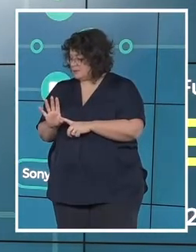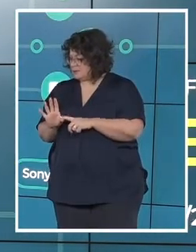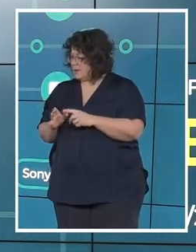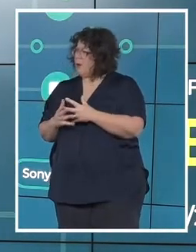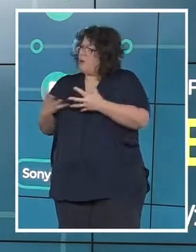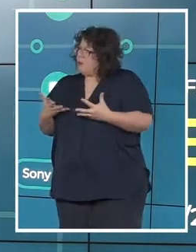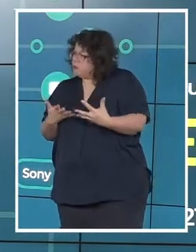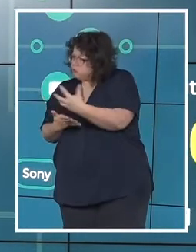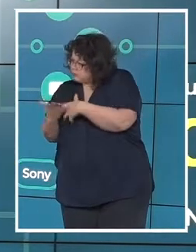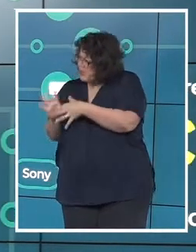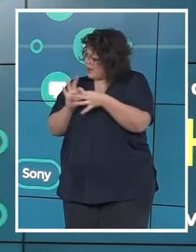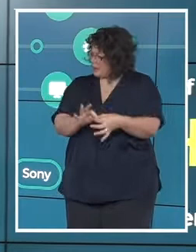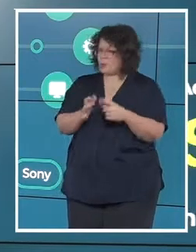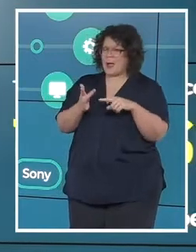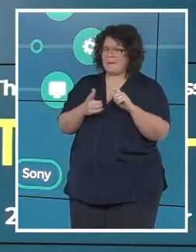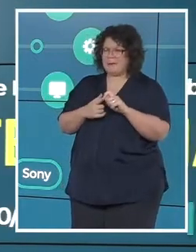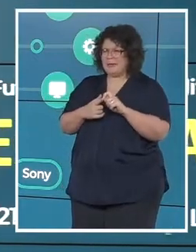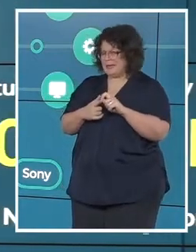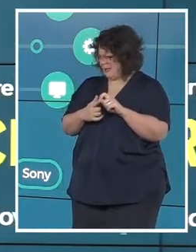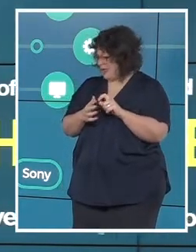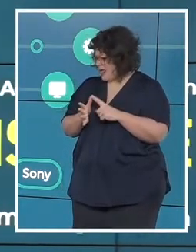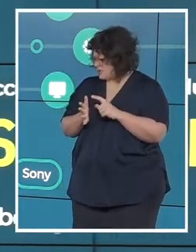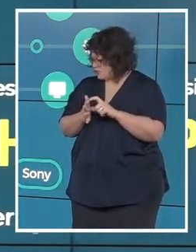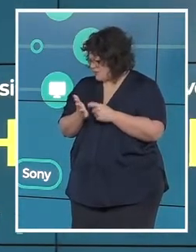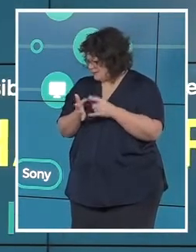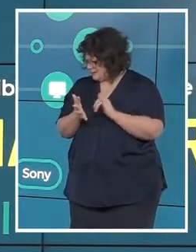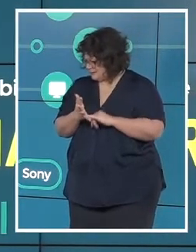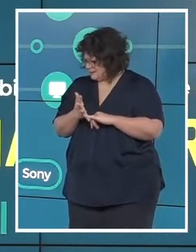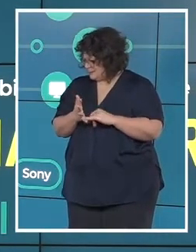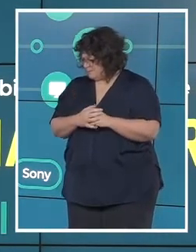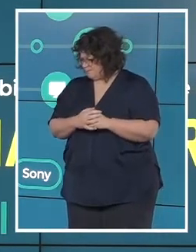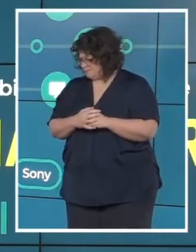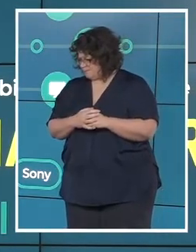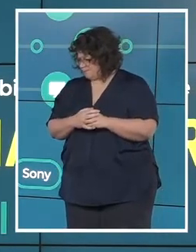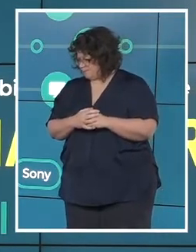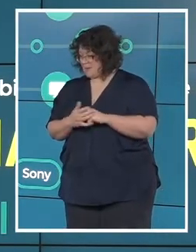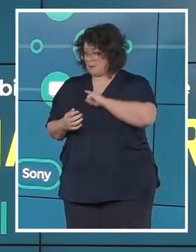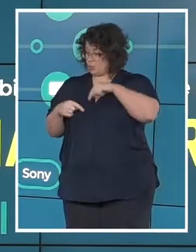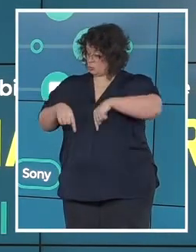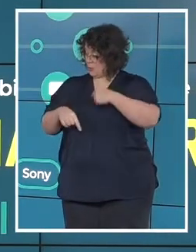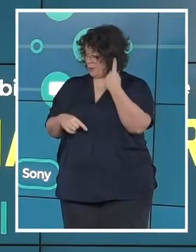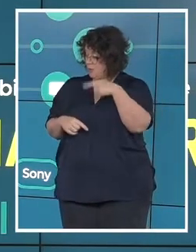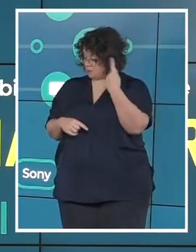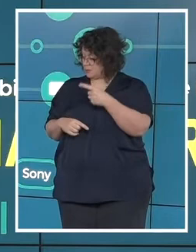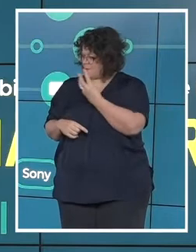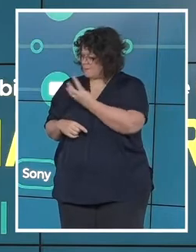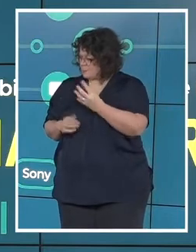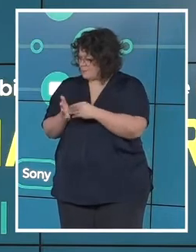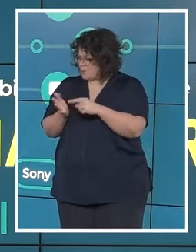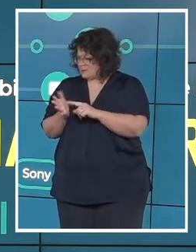London, 44 zettabytes of data is approximately 100 million printed copies of the British